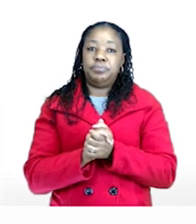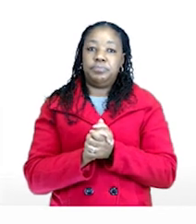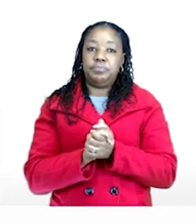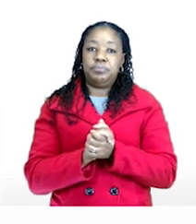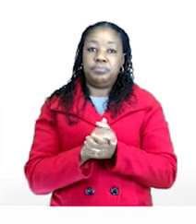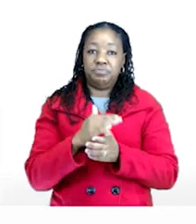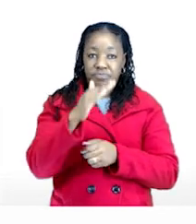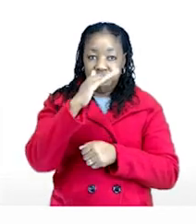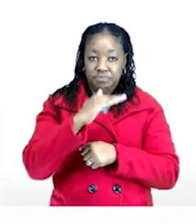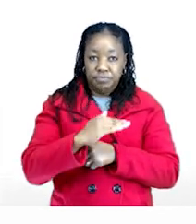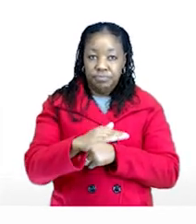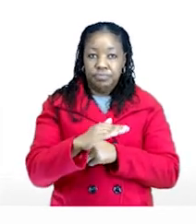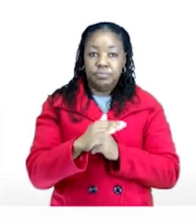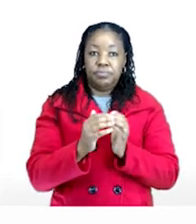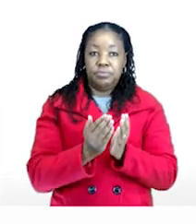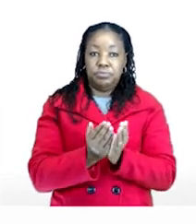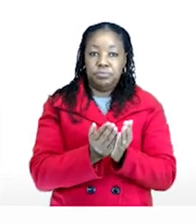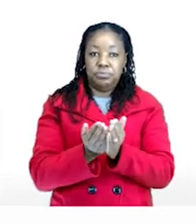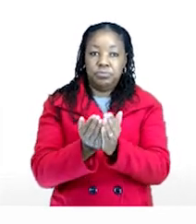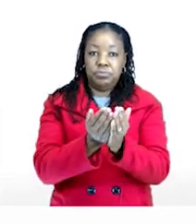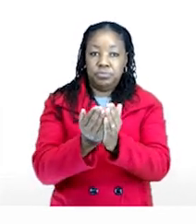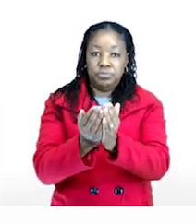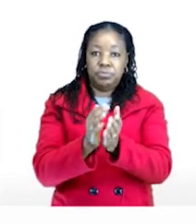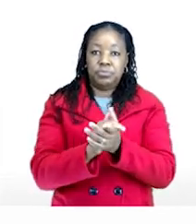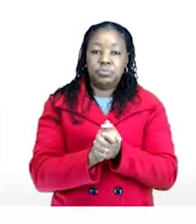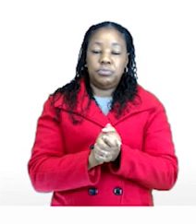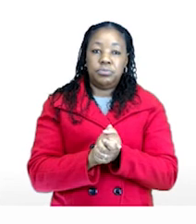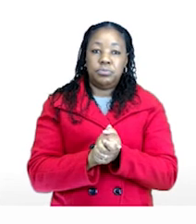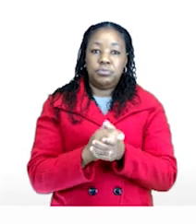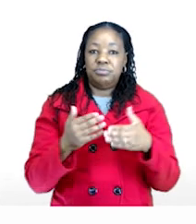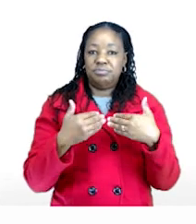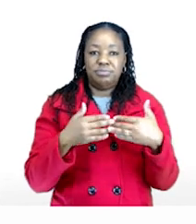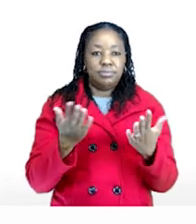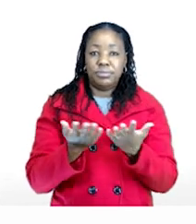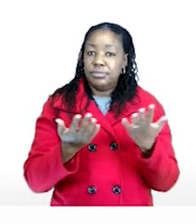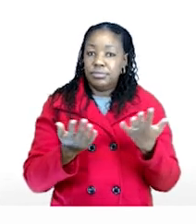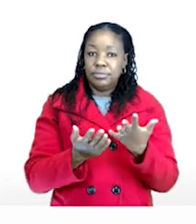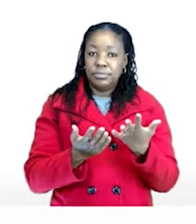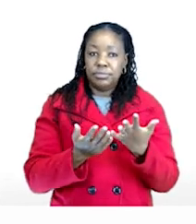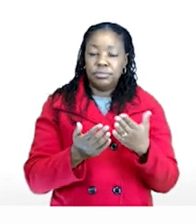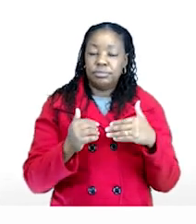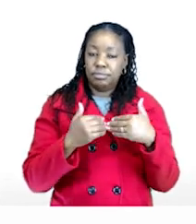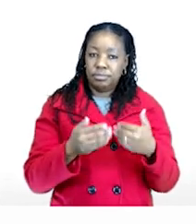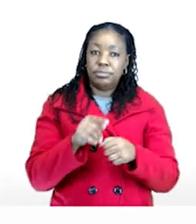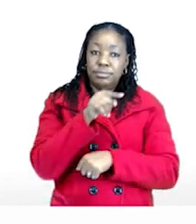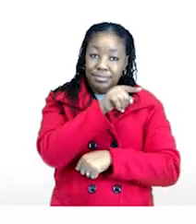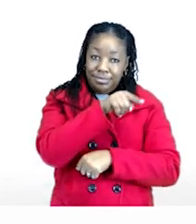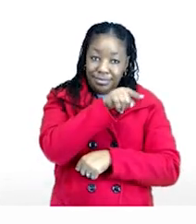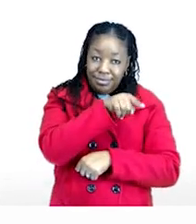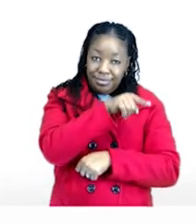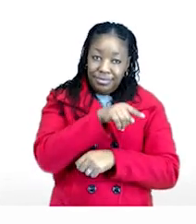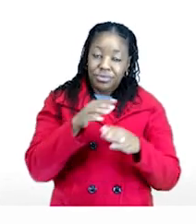pictures that need to be connected. And where do we start? When we do write our